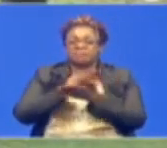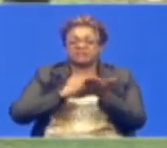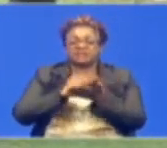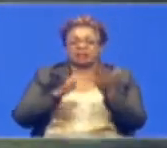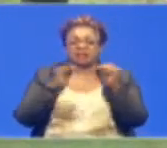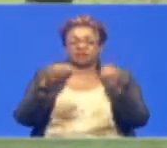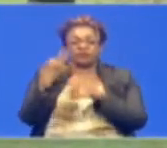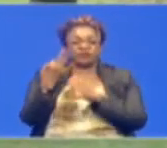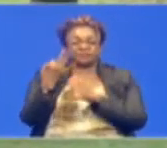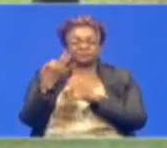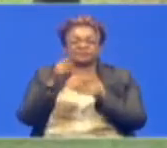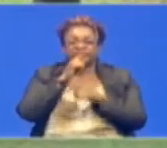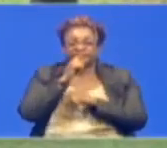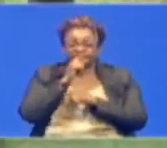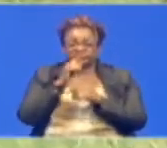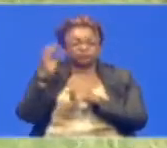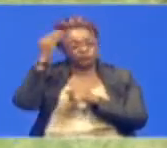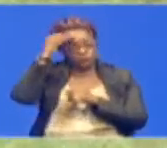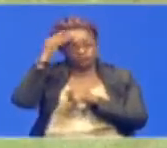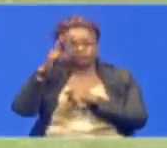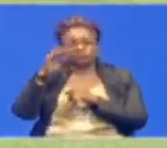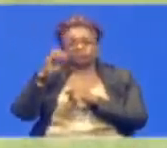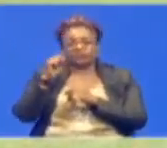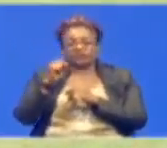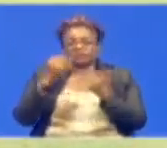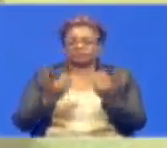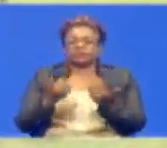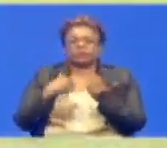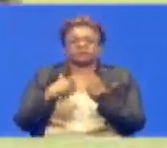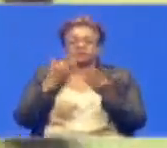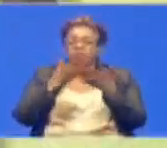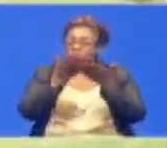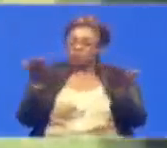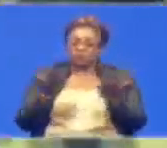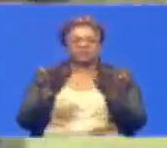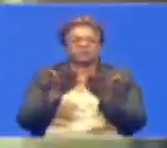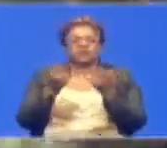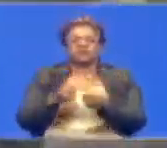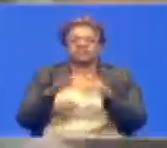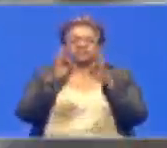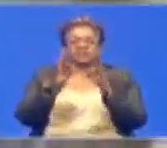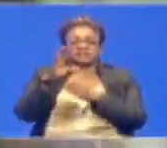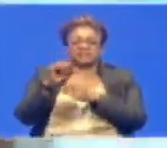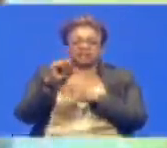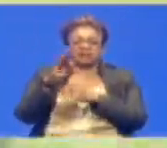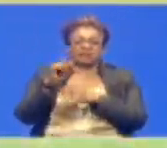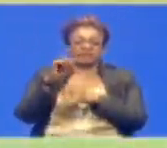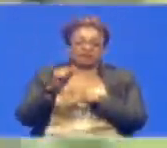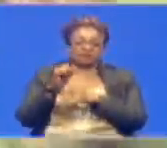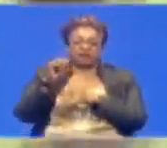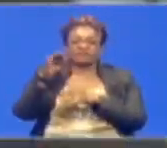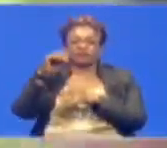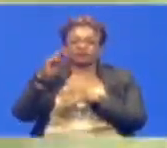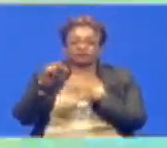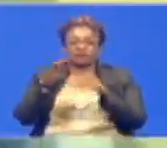referee course in 2005 and has been on an upward trajectory since, officiating at CECAFA, AFCON Under 17